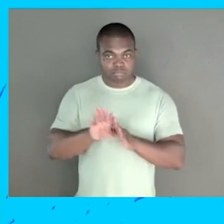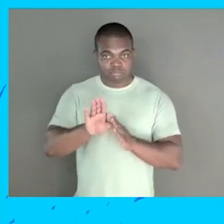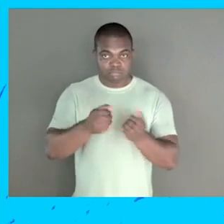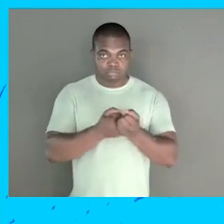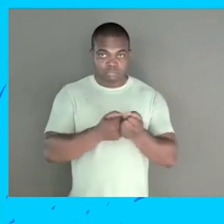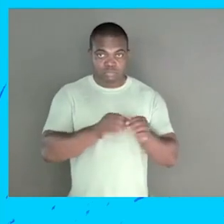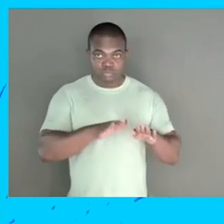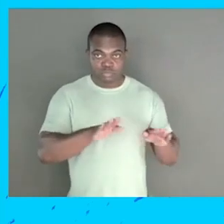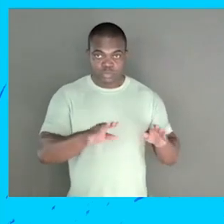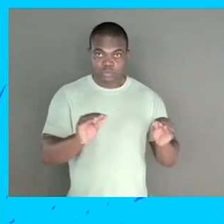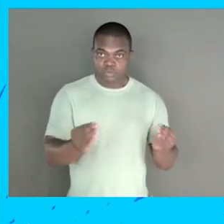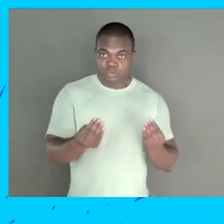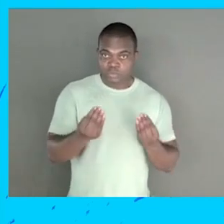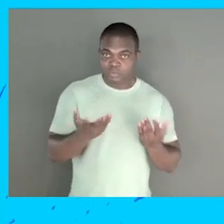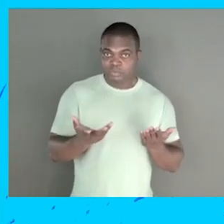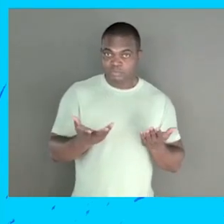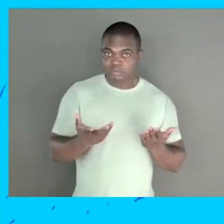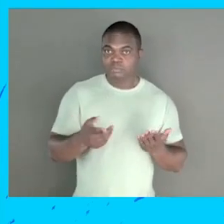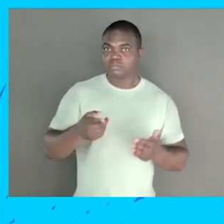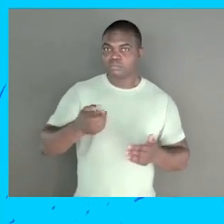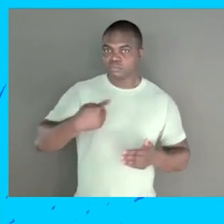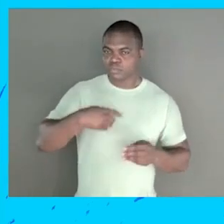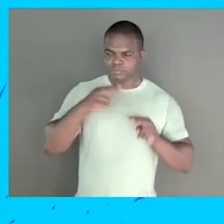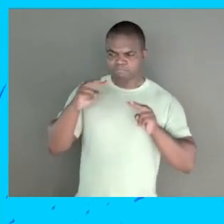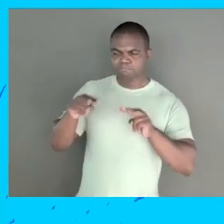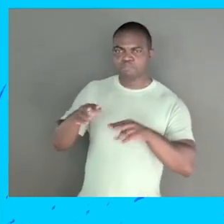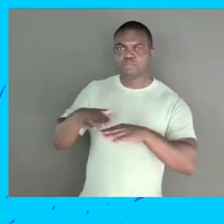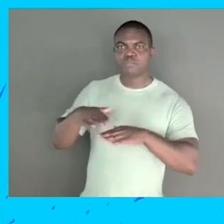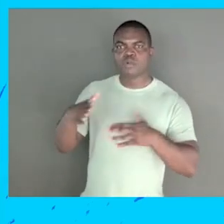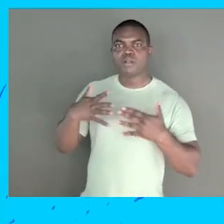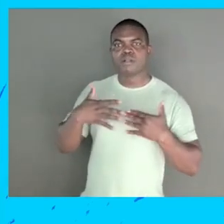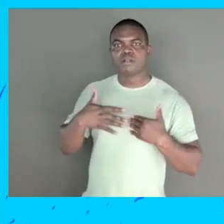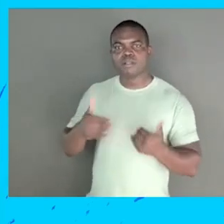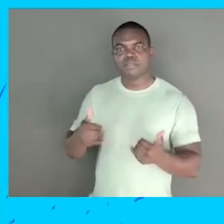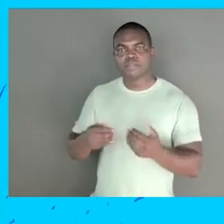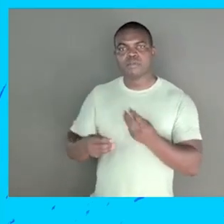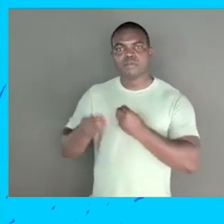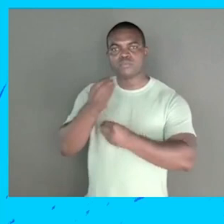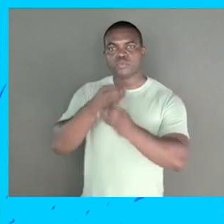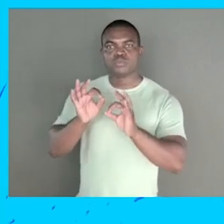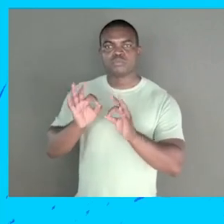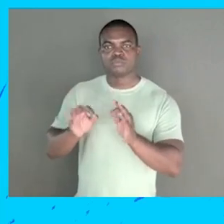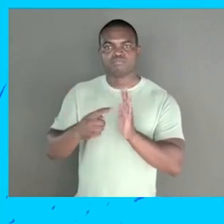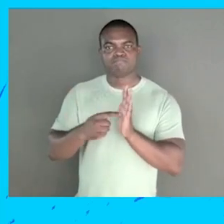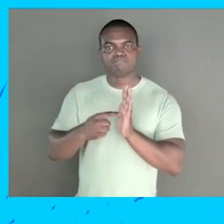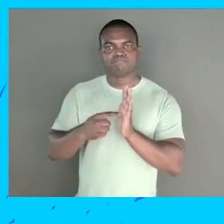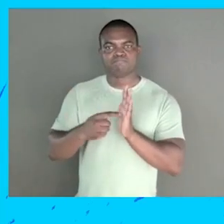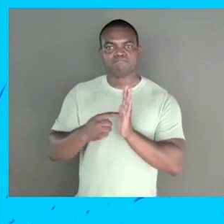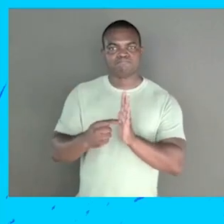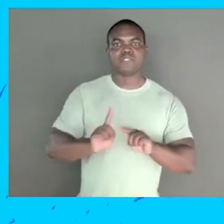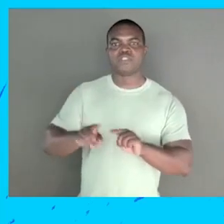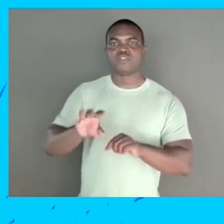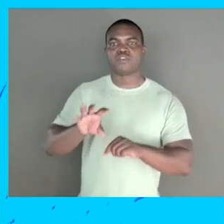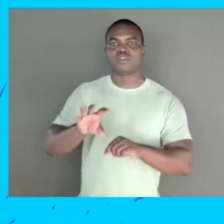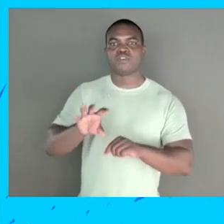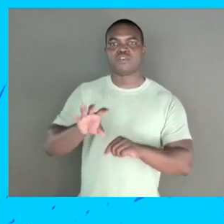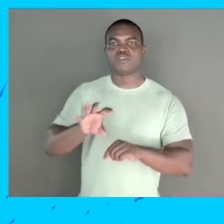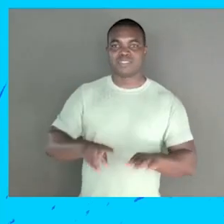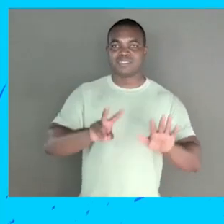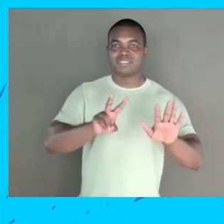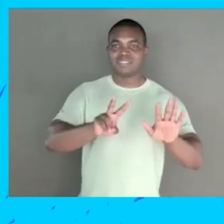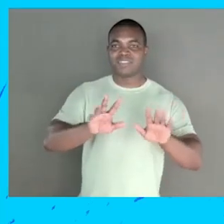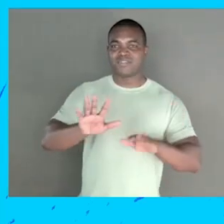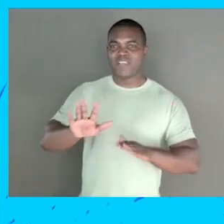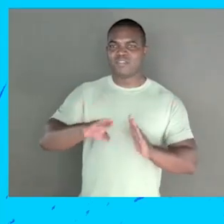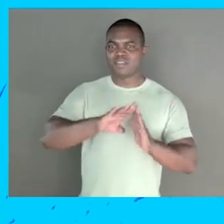gender indicators across 75 lower middle income countries, and also looked at what are the policy and financing provisions in these countries. So if